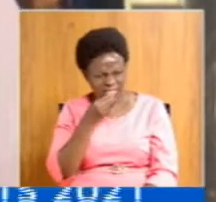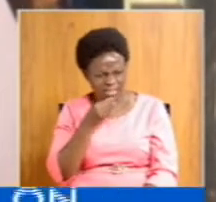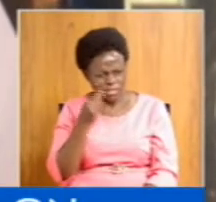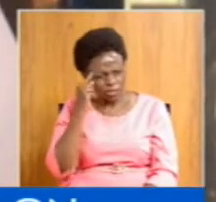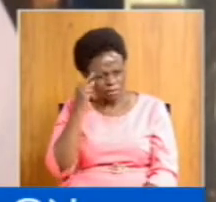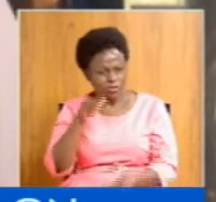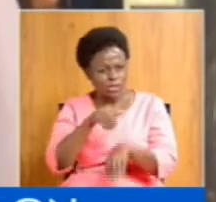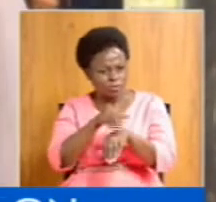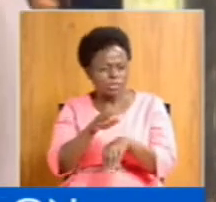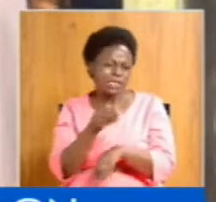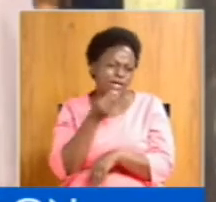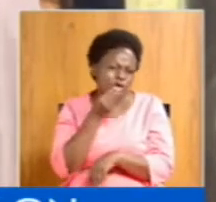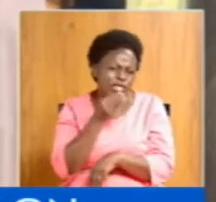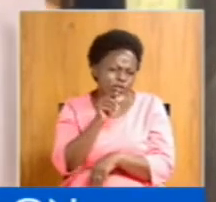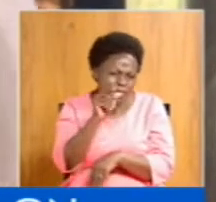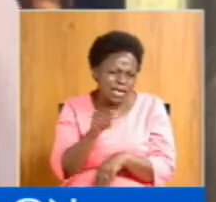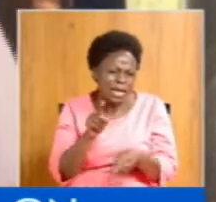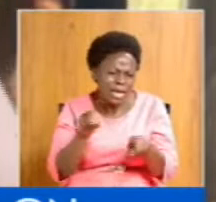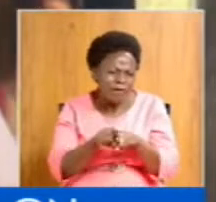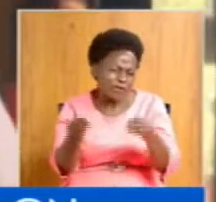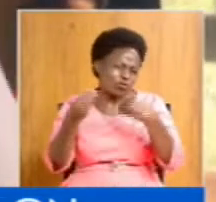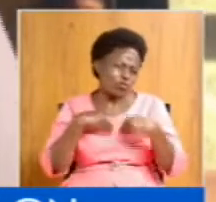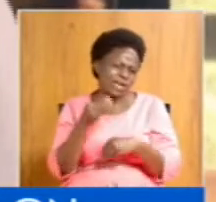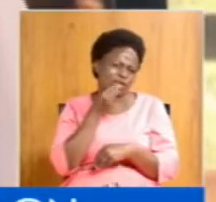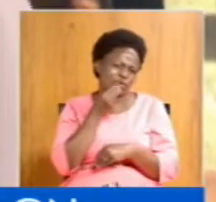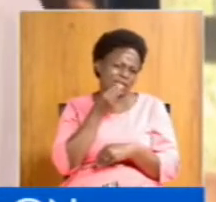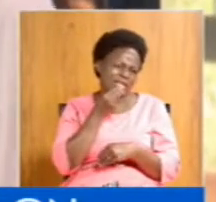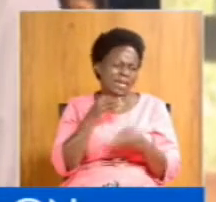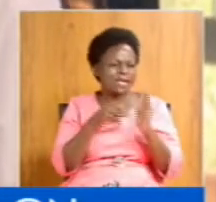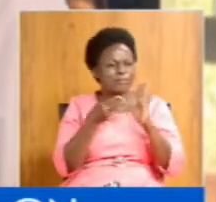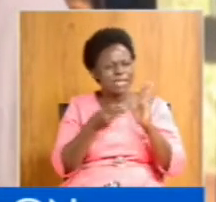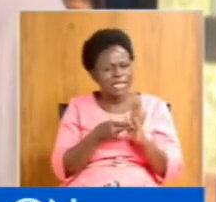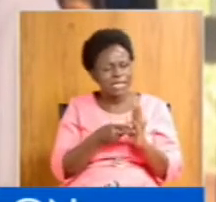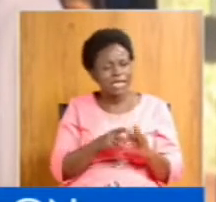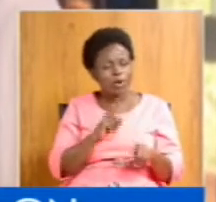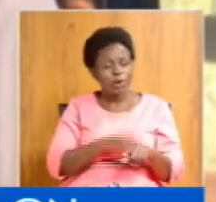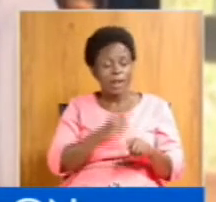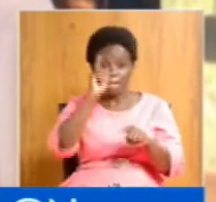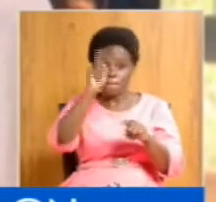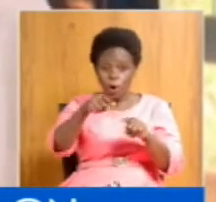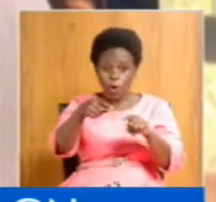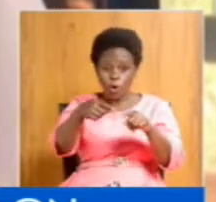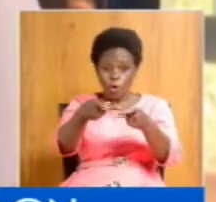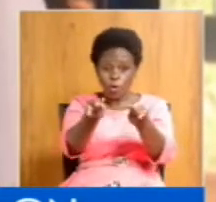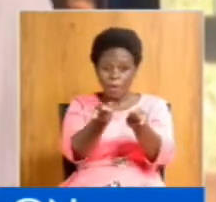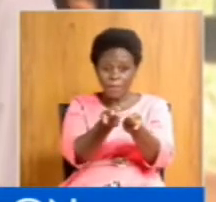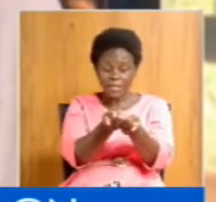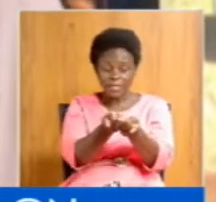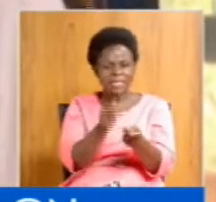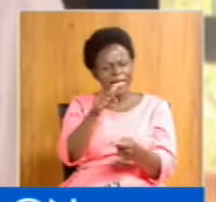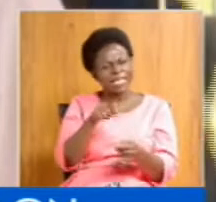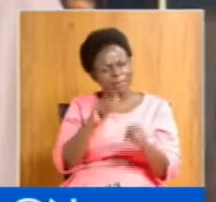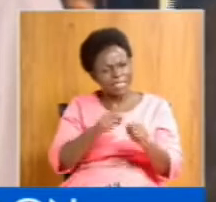Muna etugenda kusiindi ko agenda liyeko Na fetu wetu eri ile So katasege za anti wama loku tuka mwche fecho Kwe gambane ya